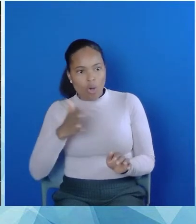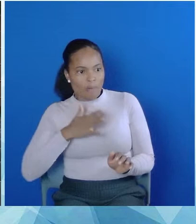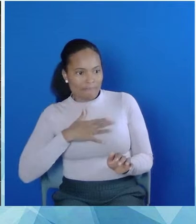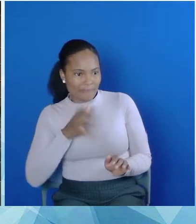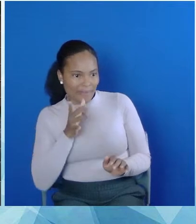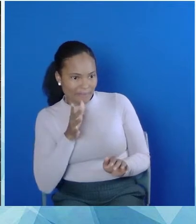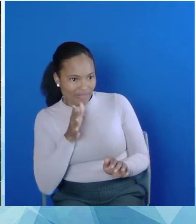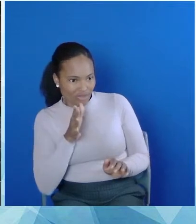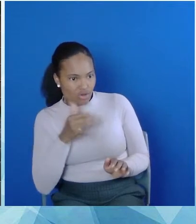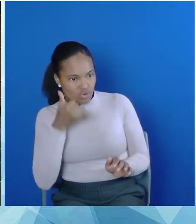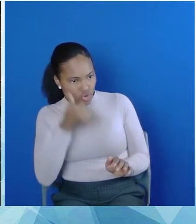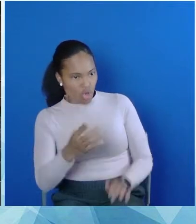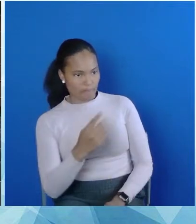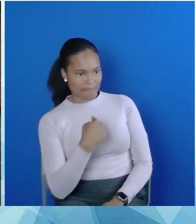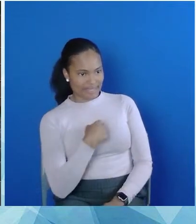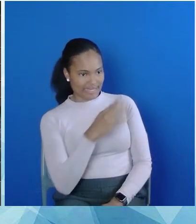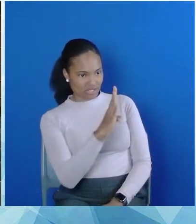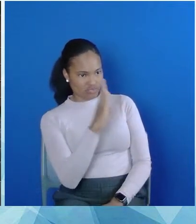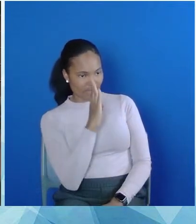say.